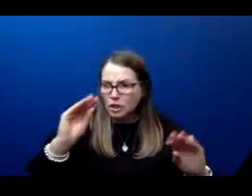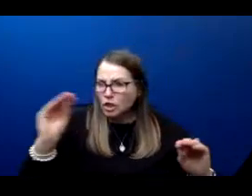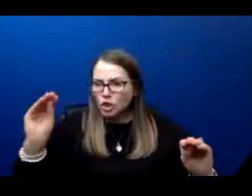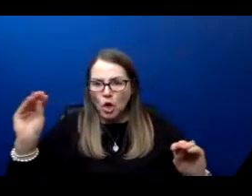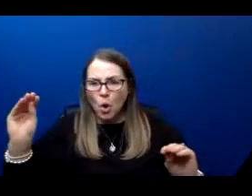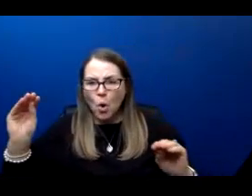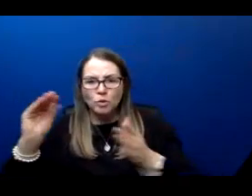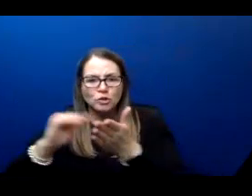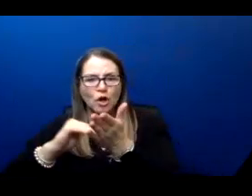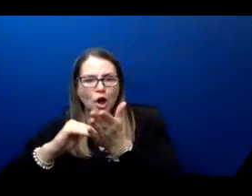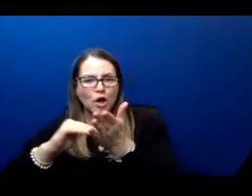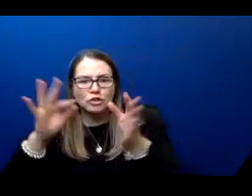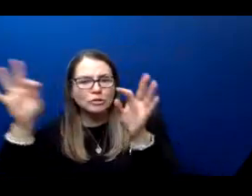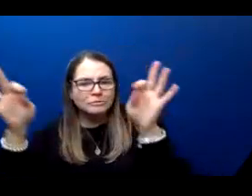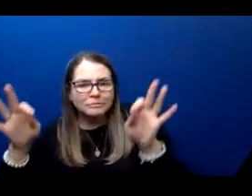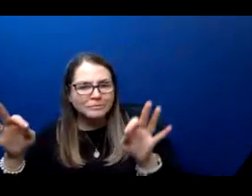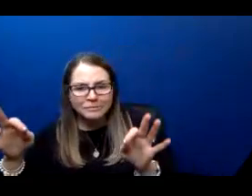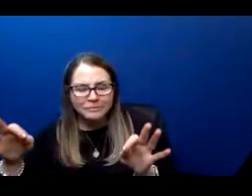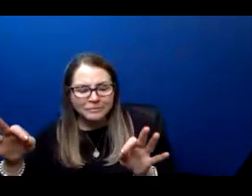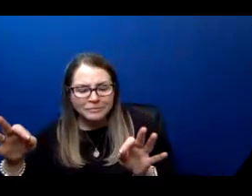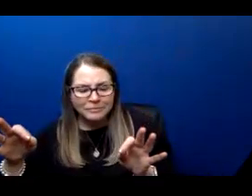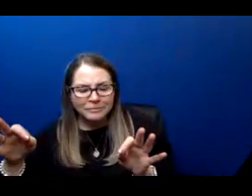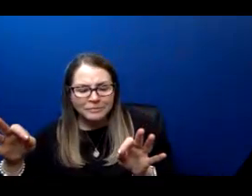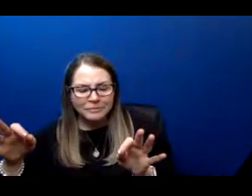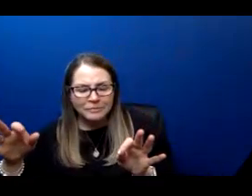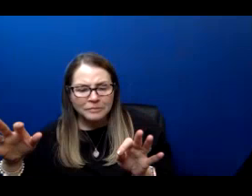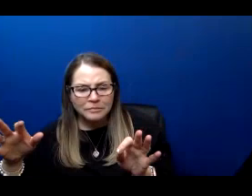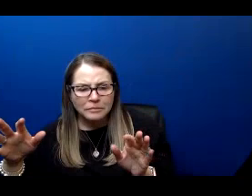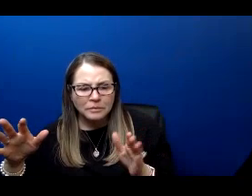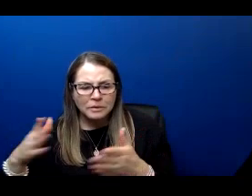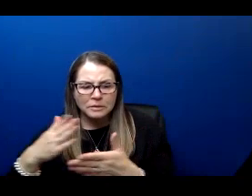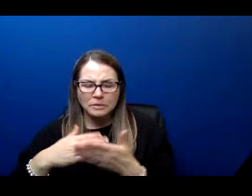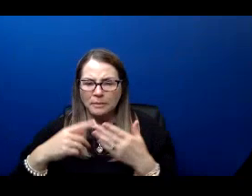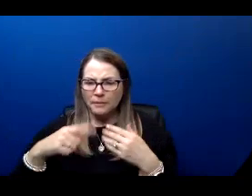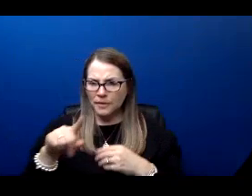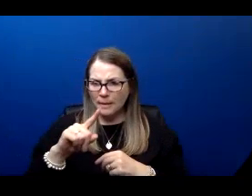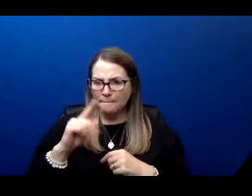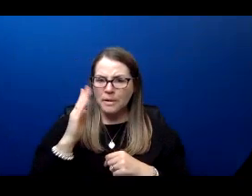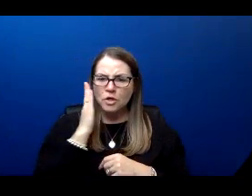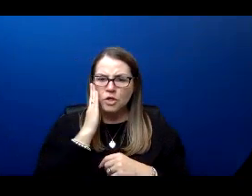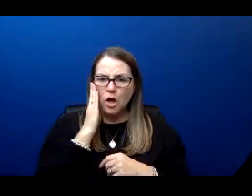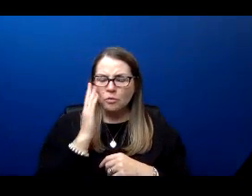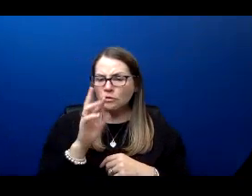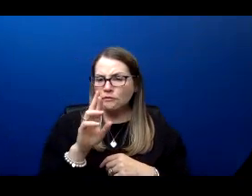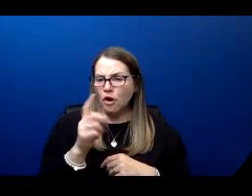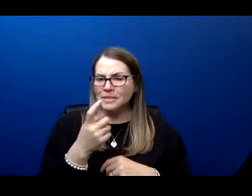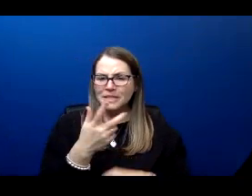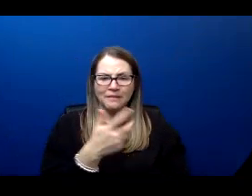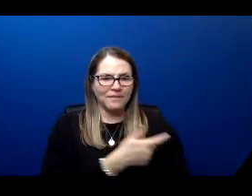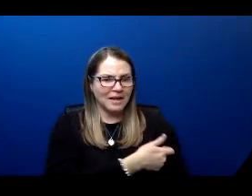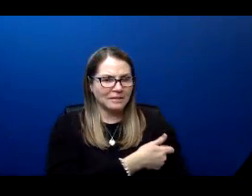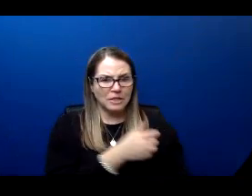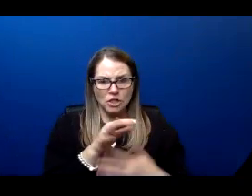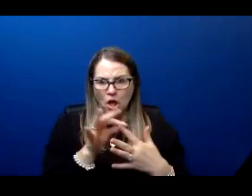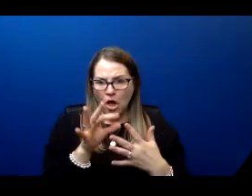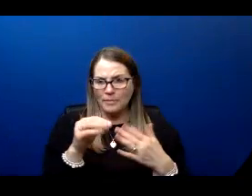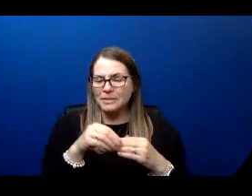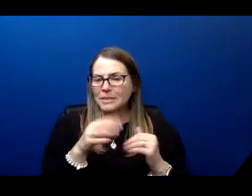it. Also, many participants were unaware of non-pharmacy vaccination options available in the